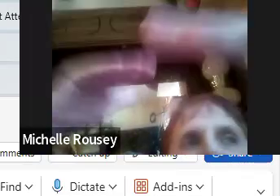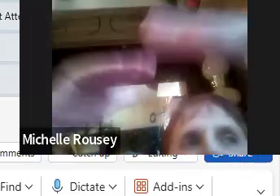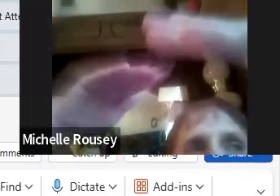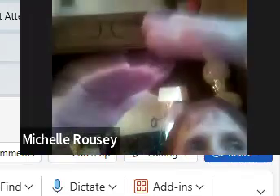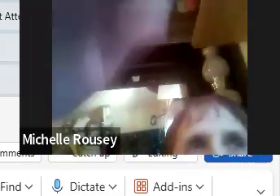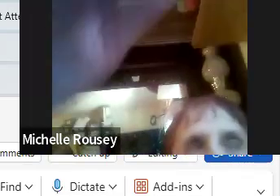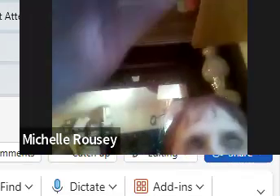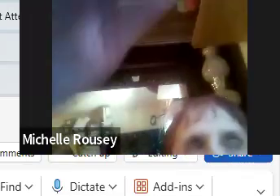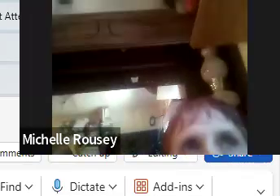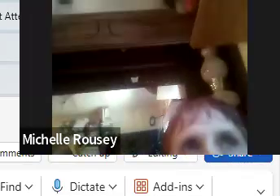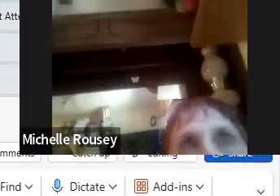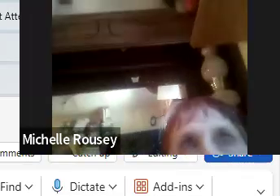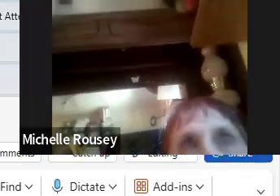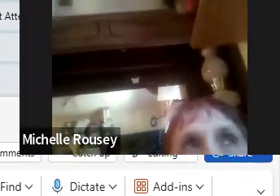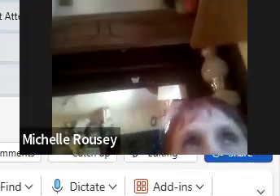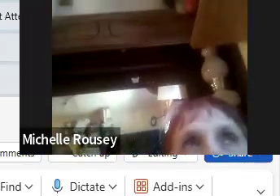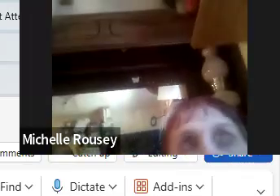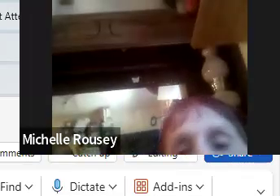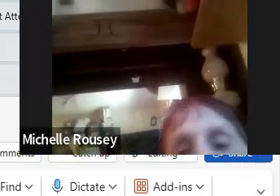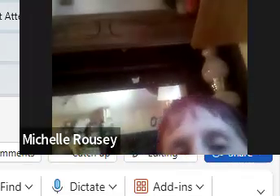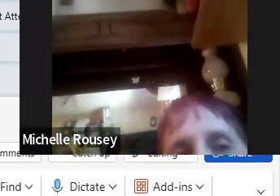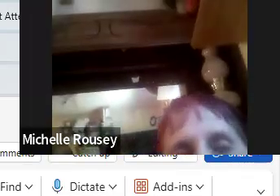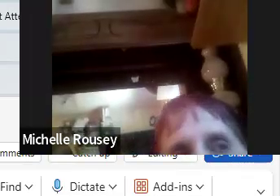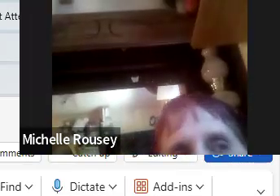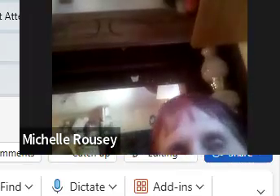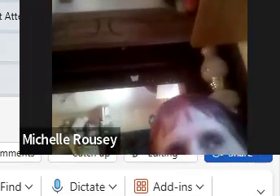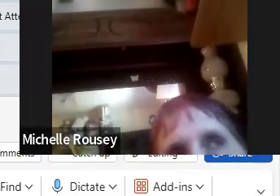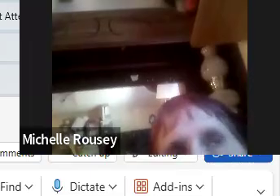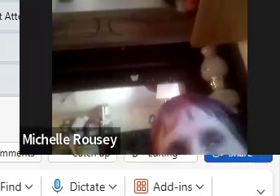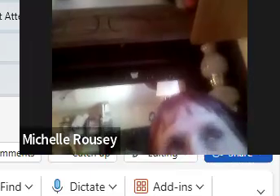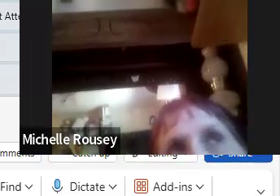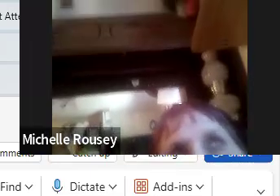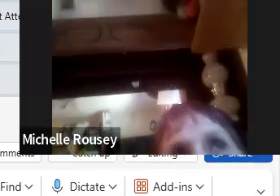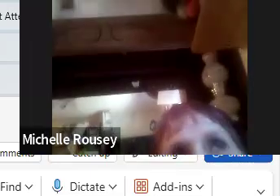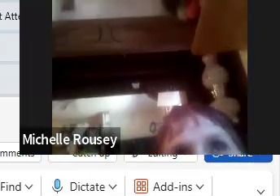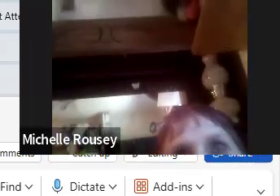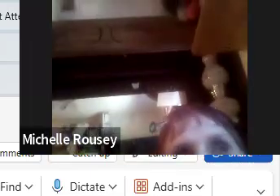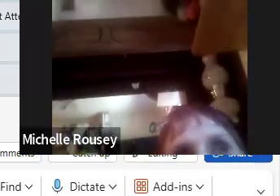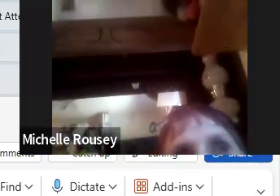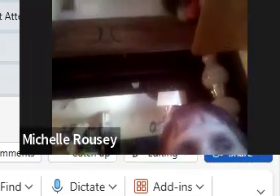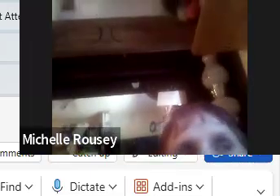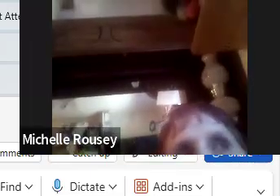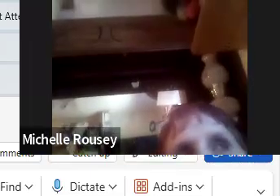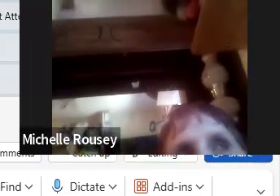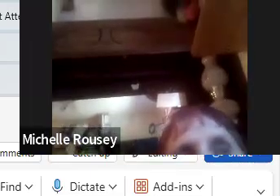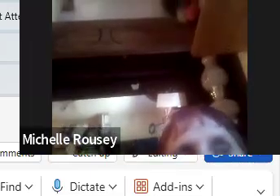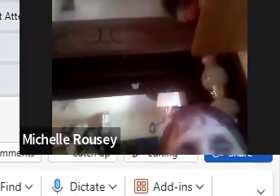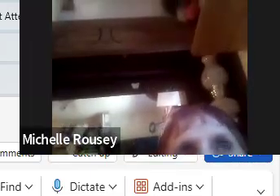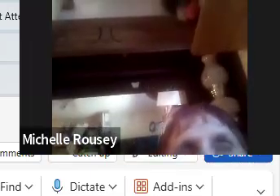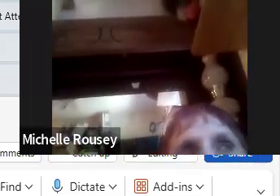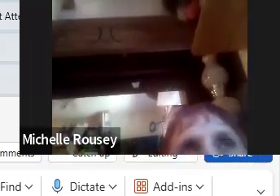communities, and although I thought the questions were really robust, I